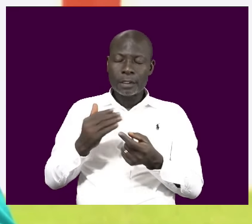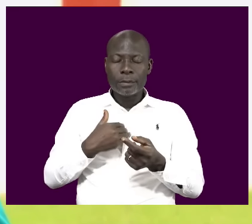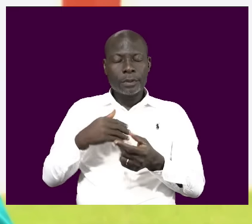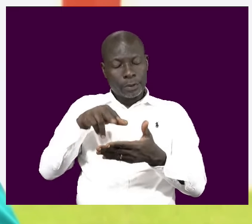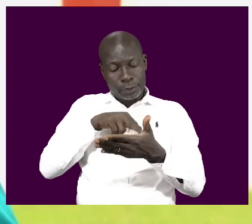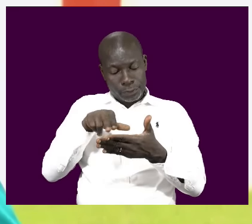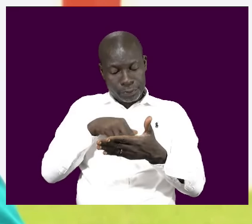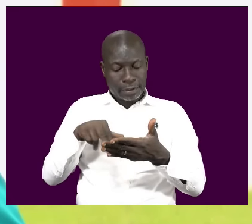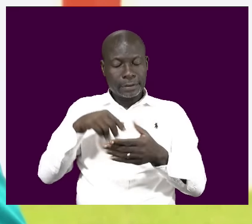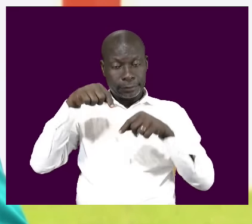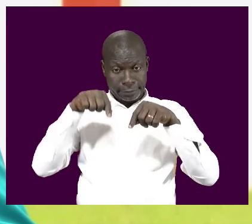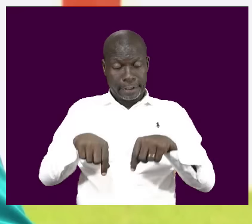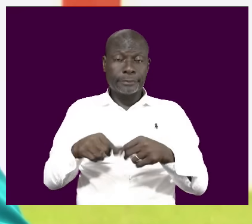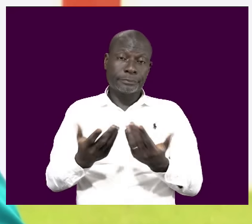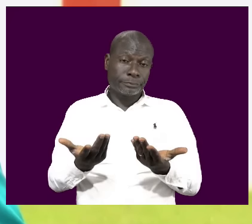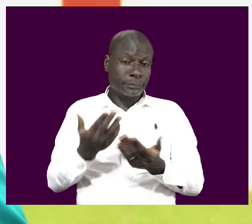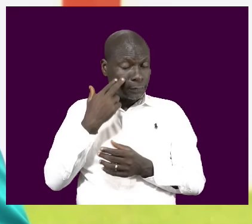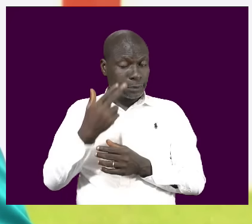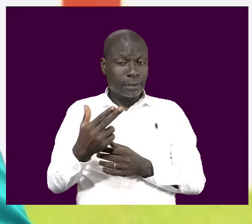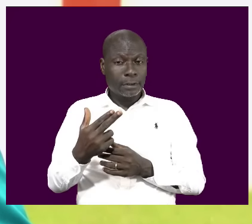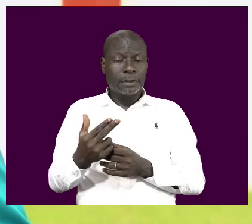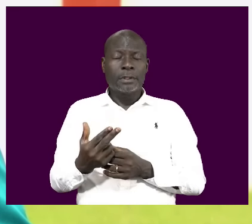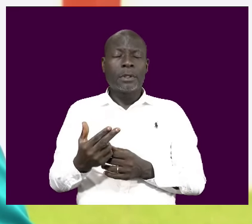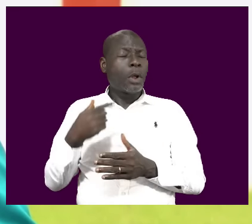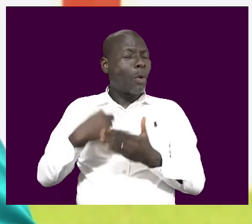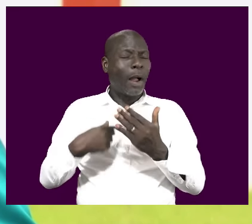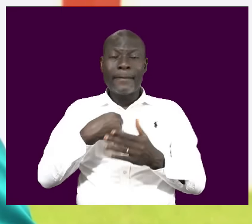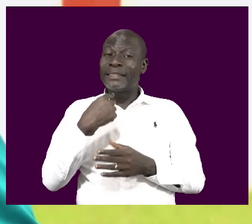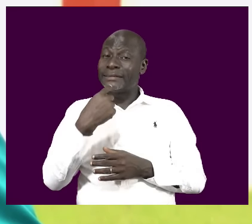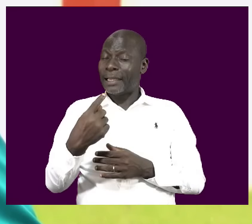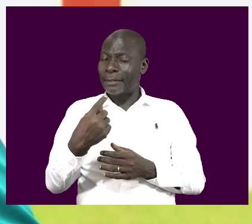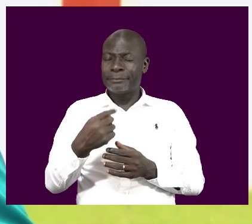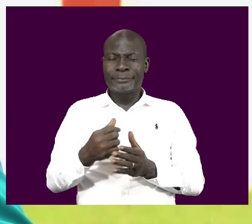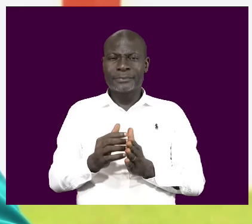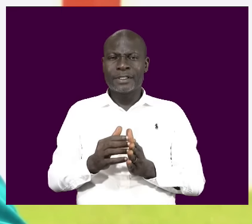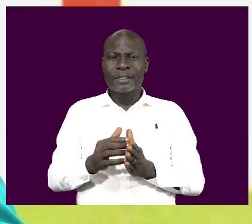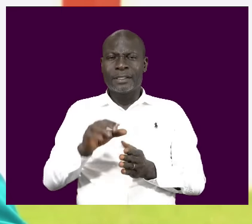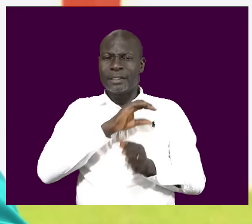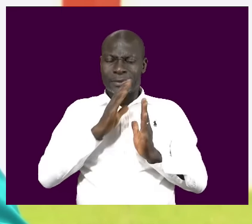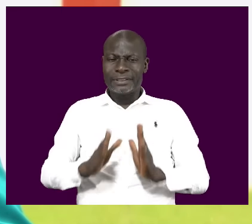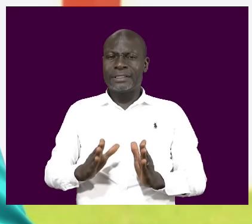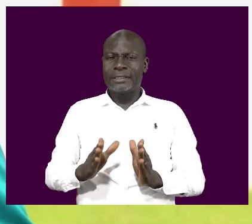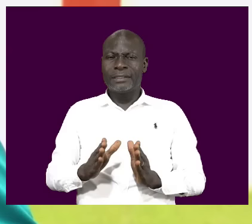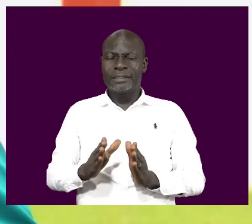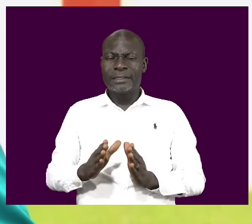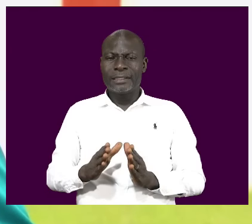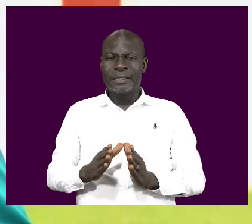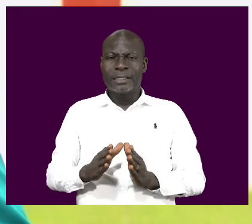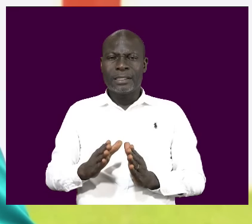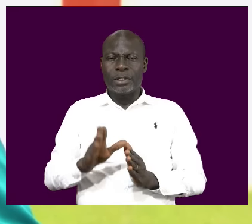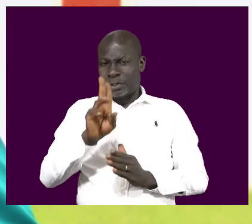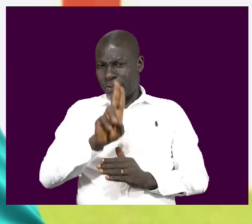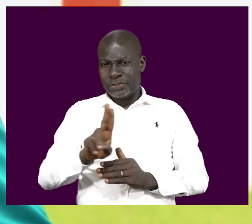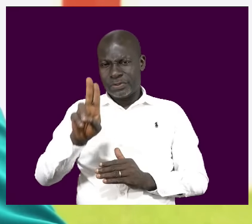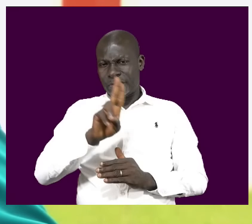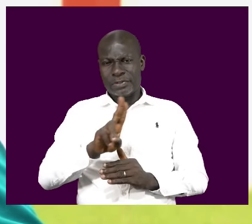so ende anopain ah asaba meka kyerew enyina ne se Kristo som ya the Bible